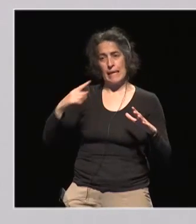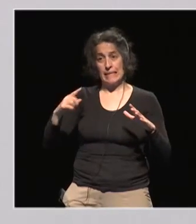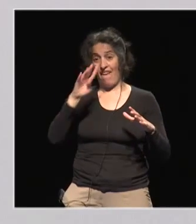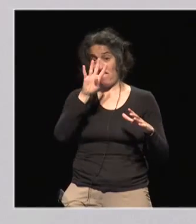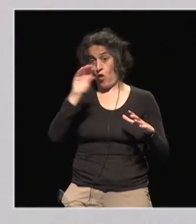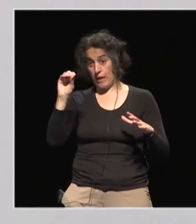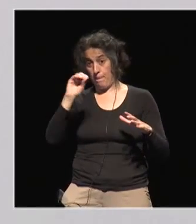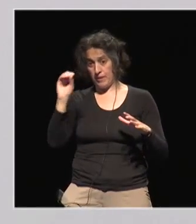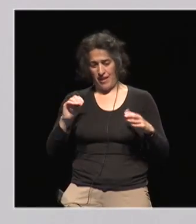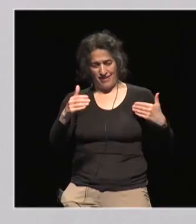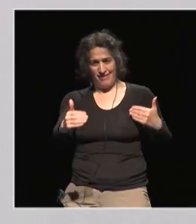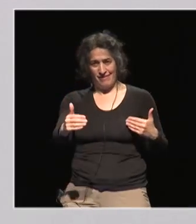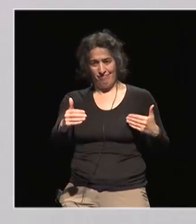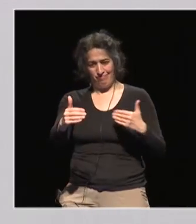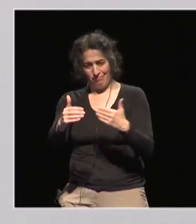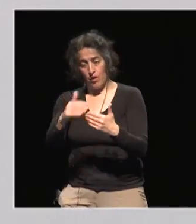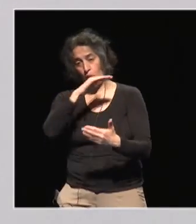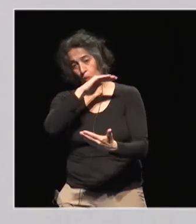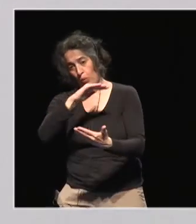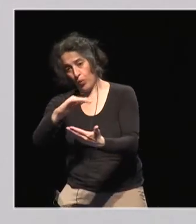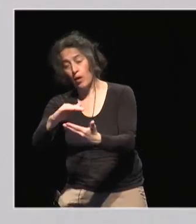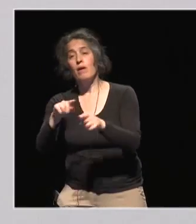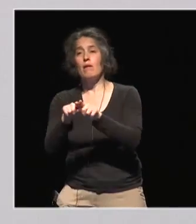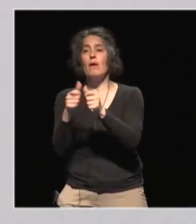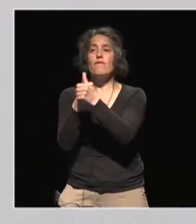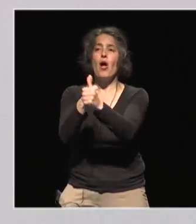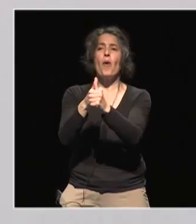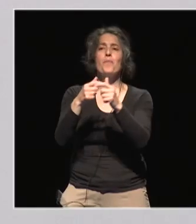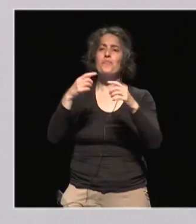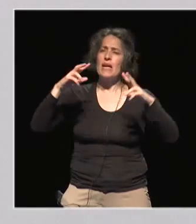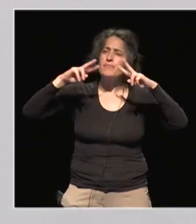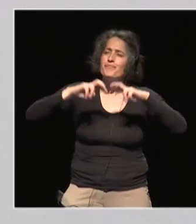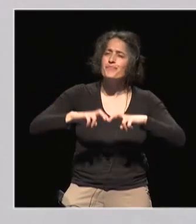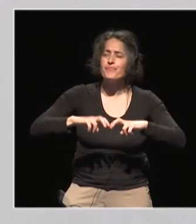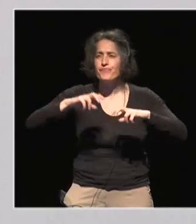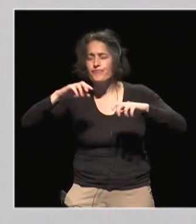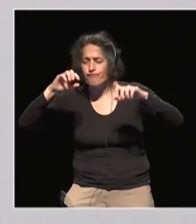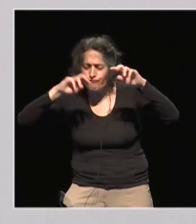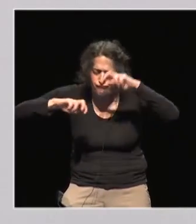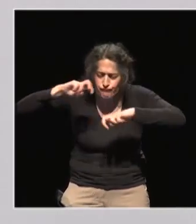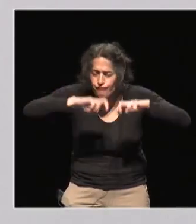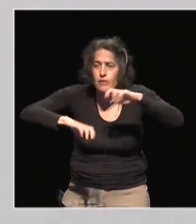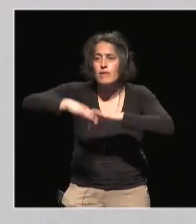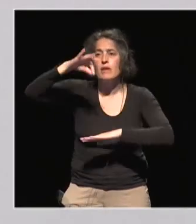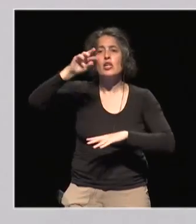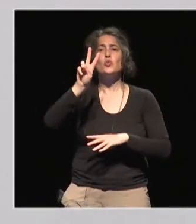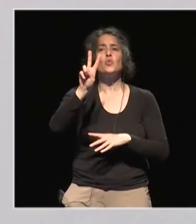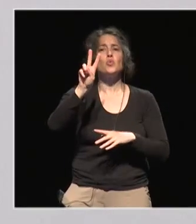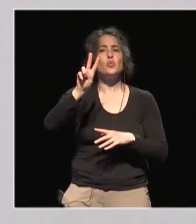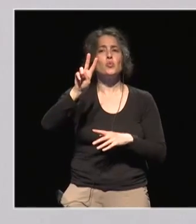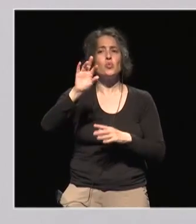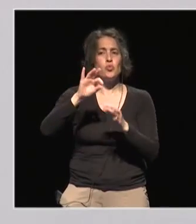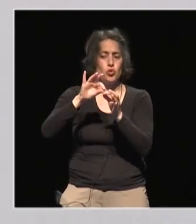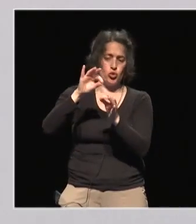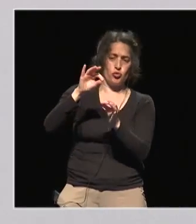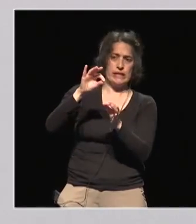tell us we should do. That means the 2 degrees Celsius. But there is an important part that can be done on top of that, and that